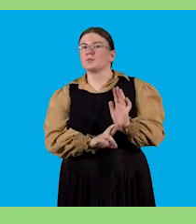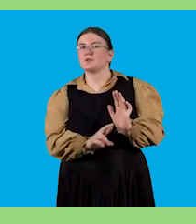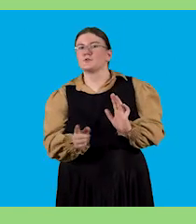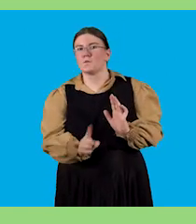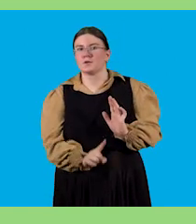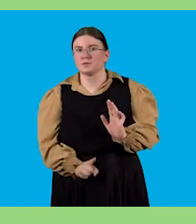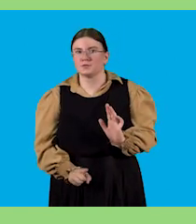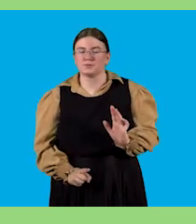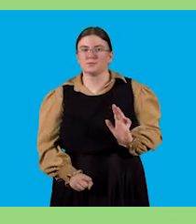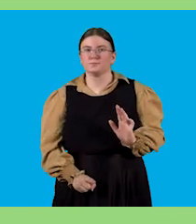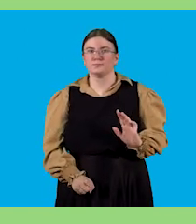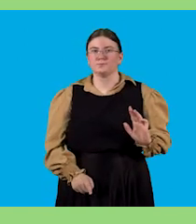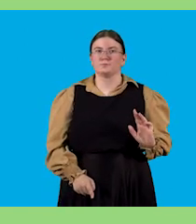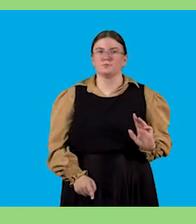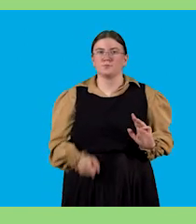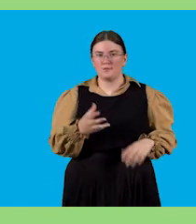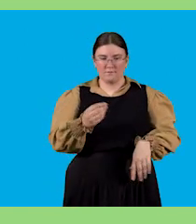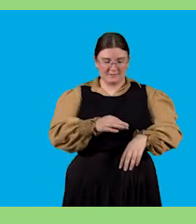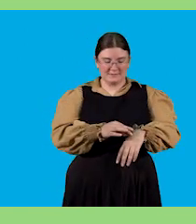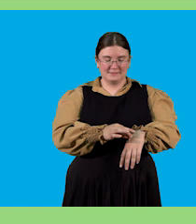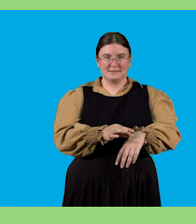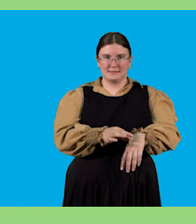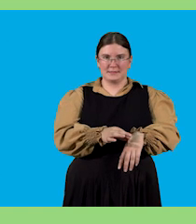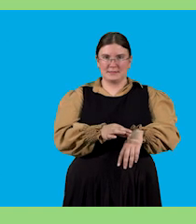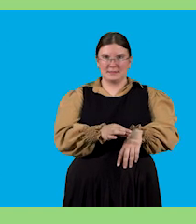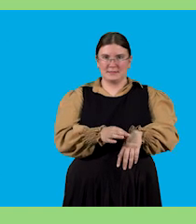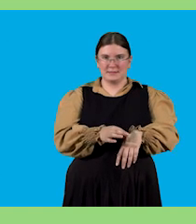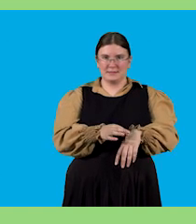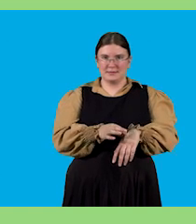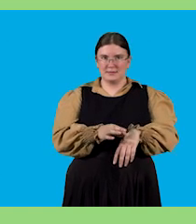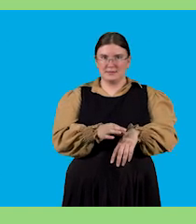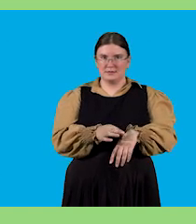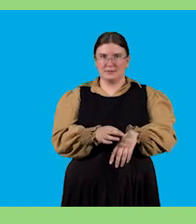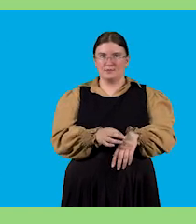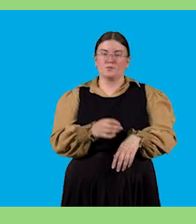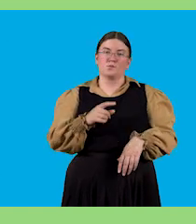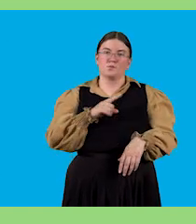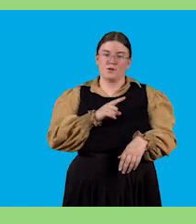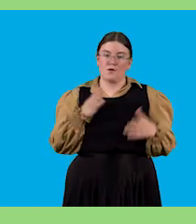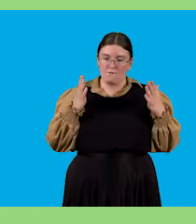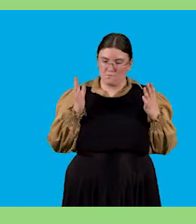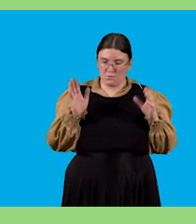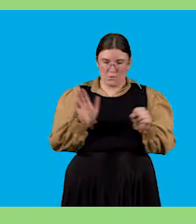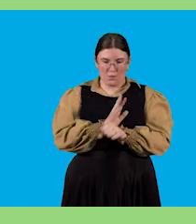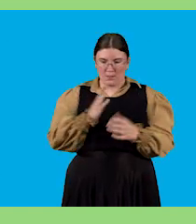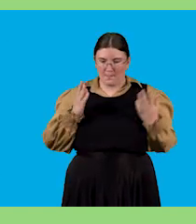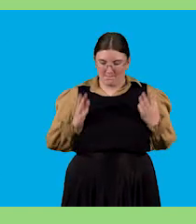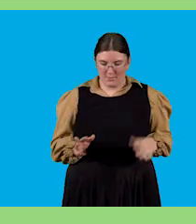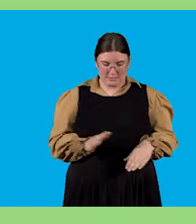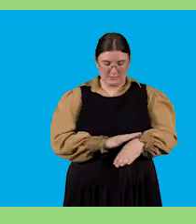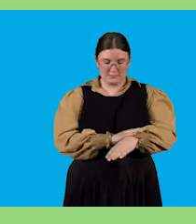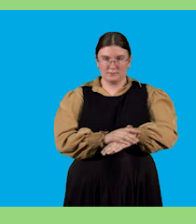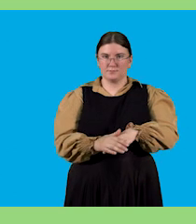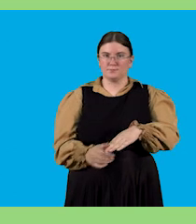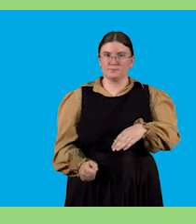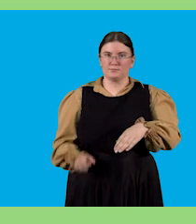you that you have the skin as the sense organ covering your whole body. But we use the hand